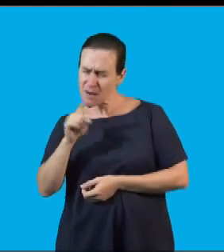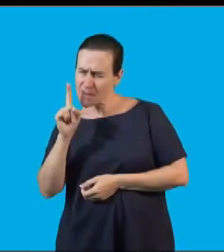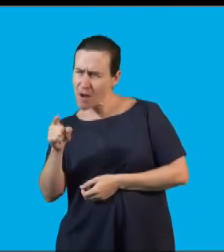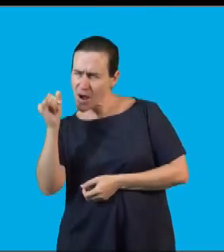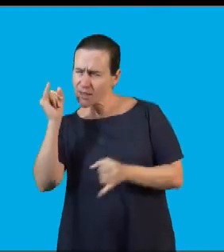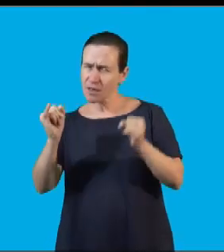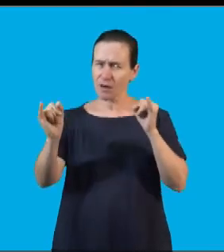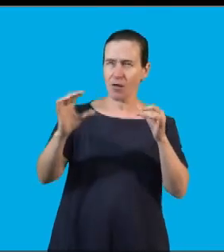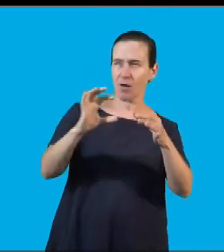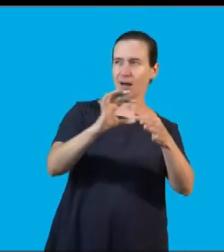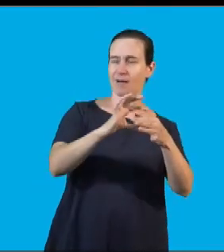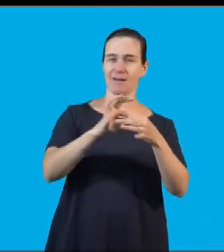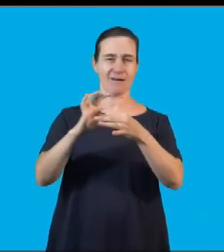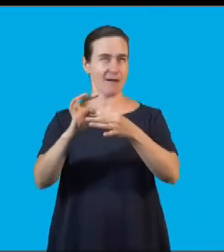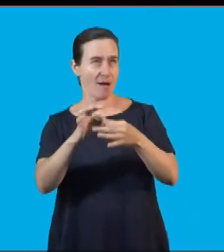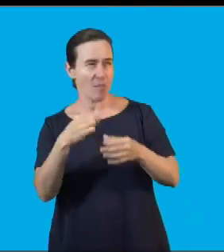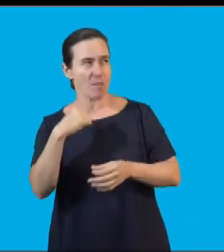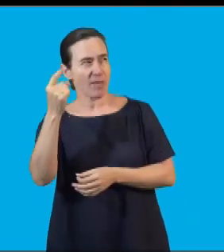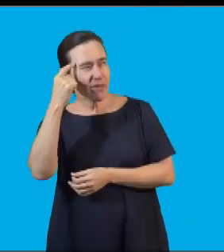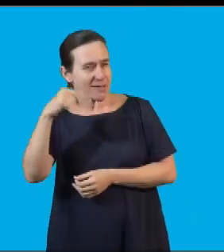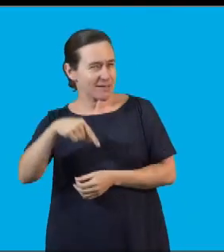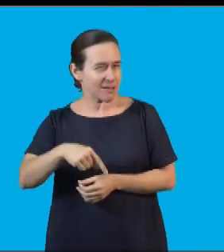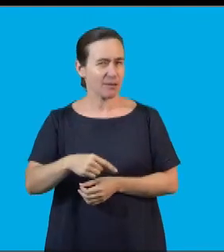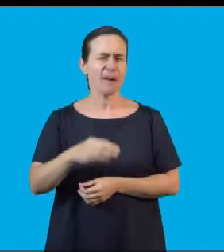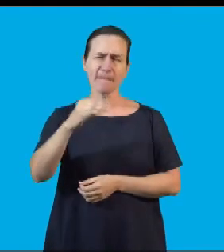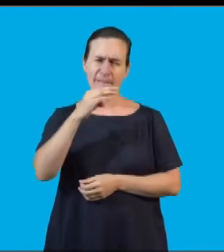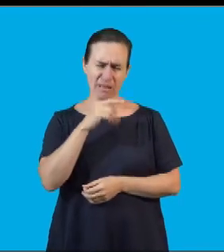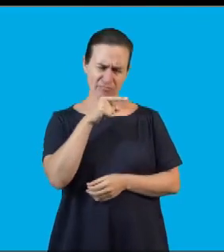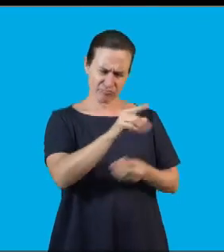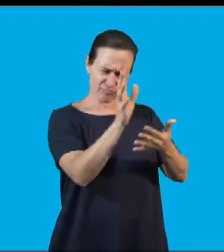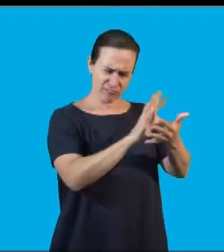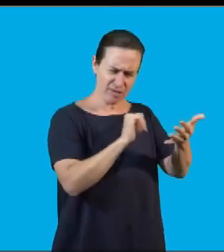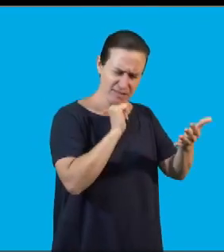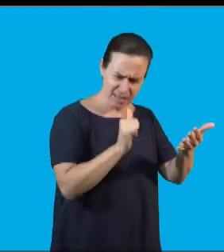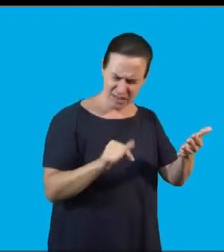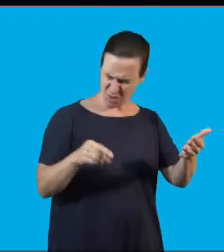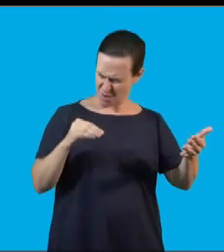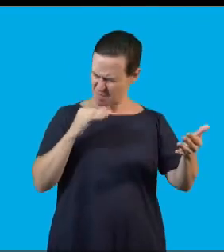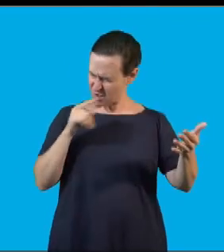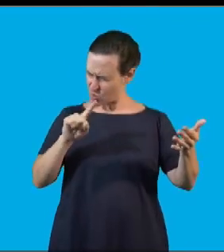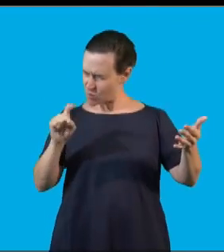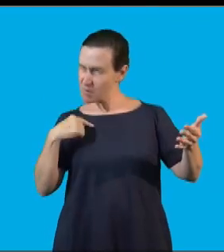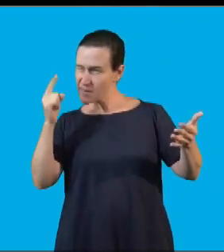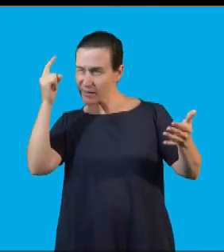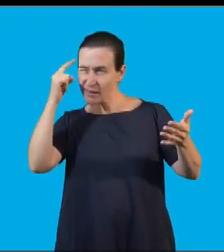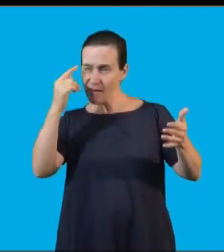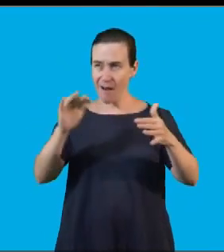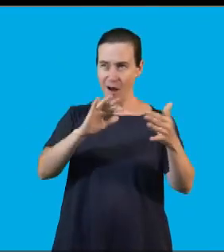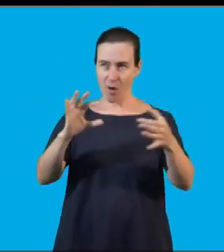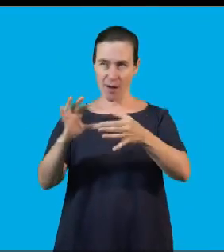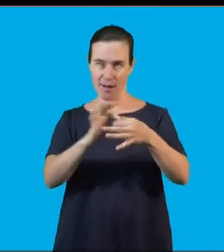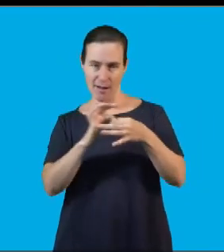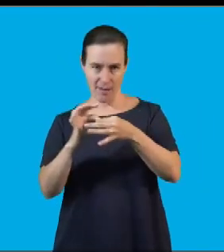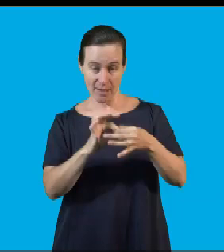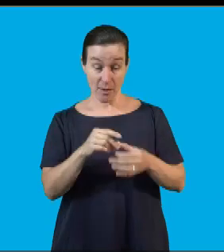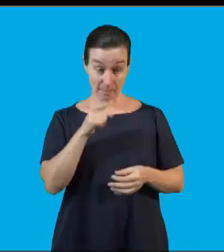on making inferences. So they require you to infer answers based on the information given in the text. The answers